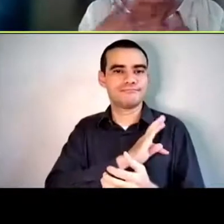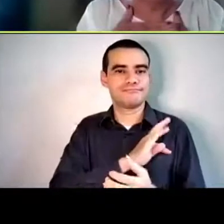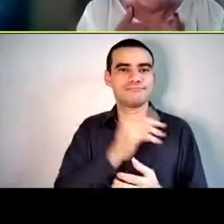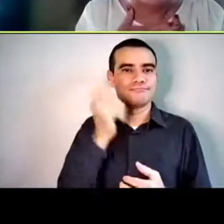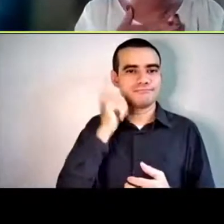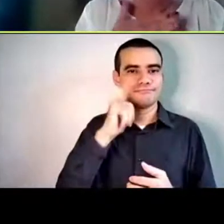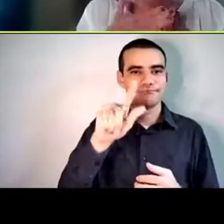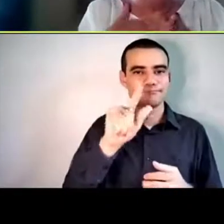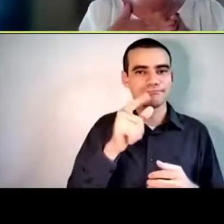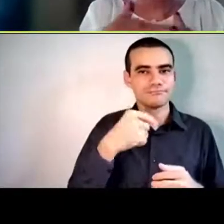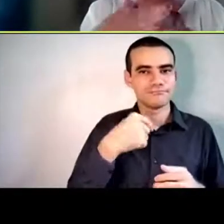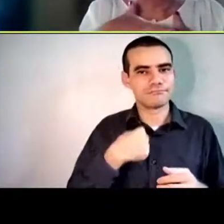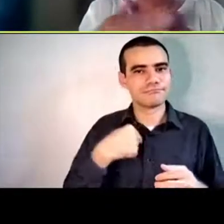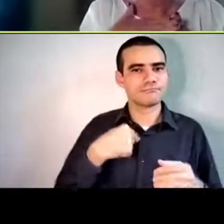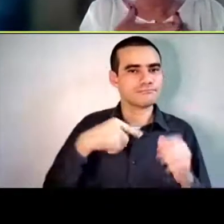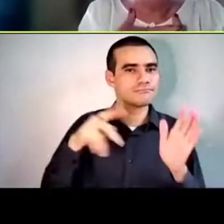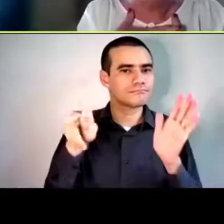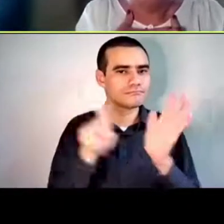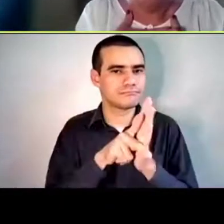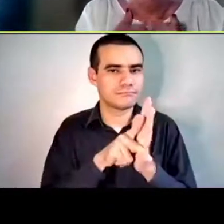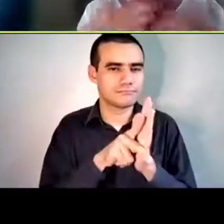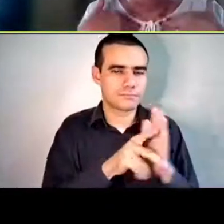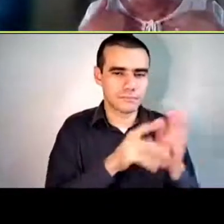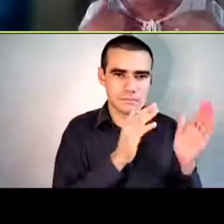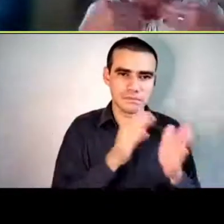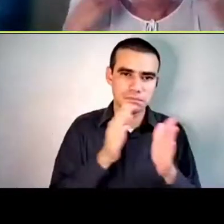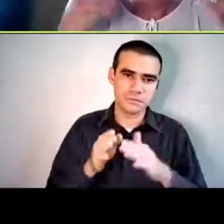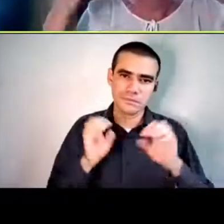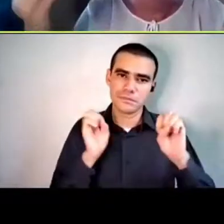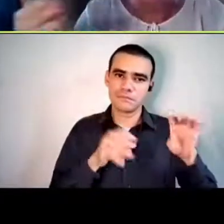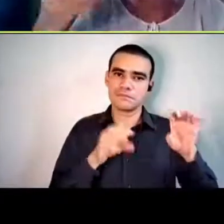body could acquire. And I am part of the